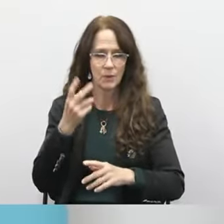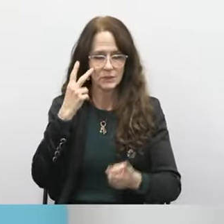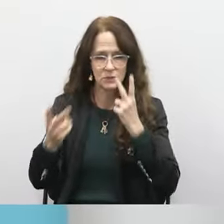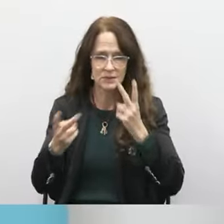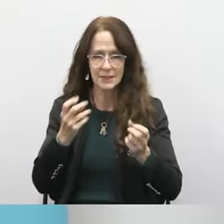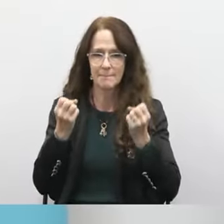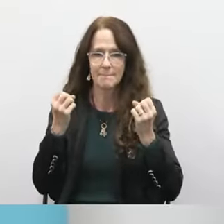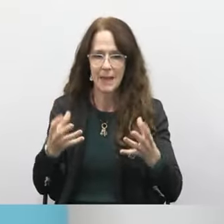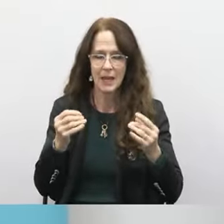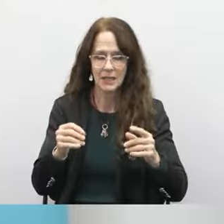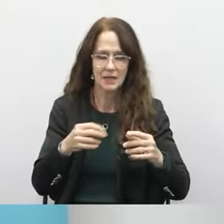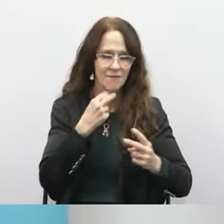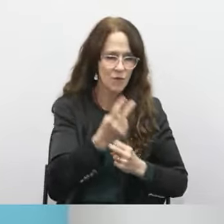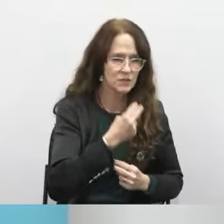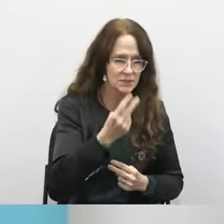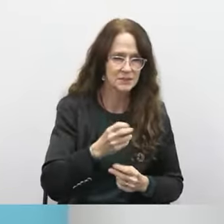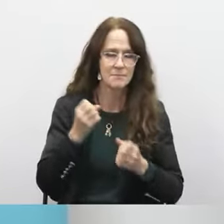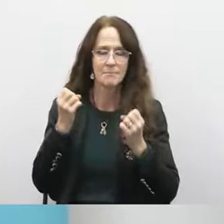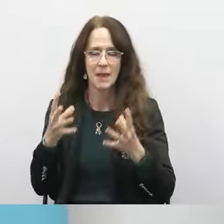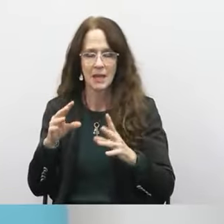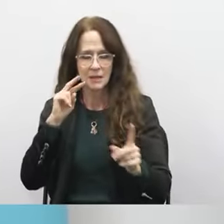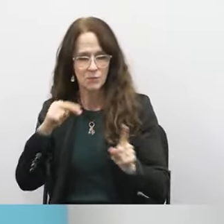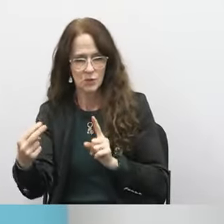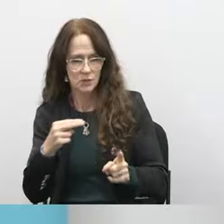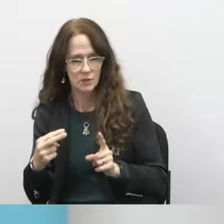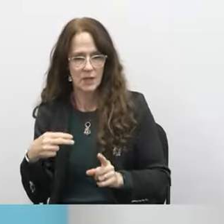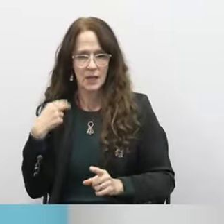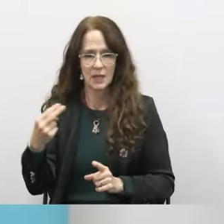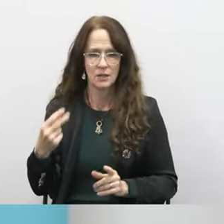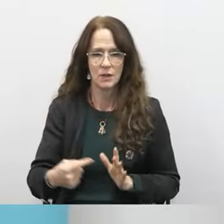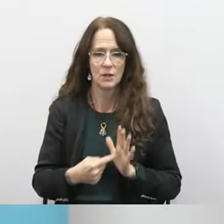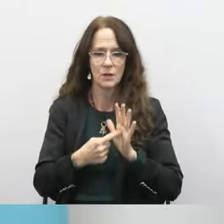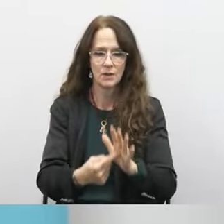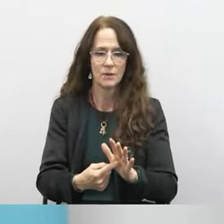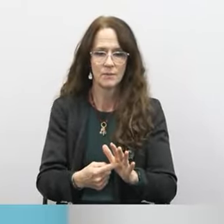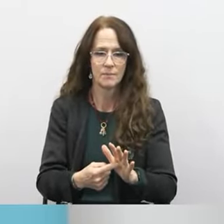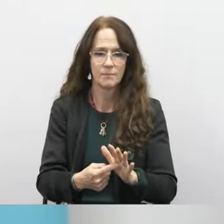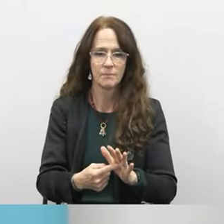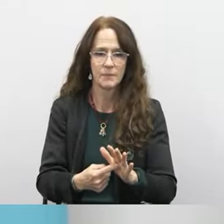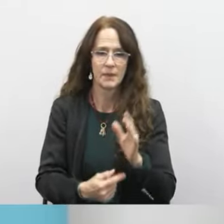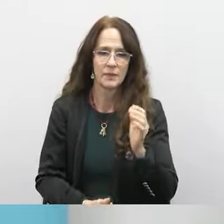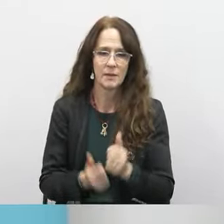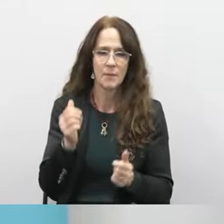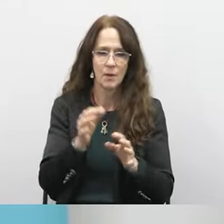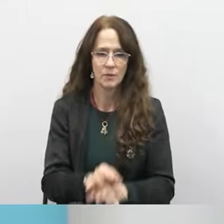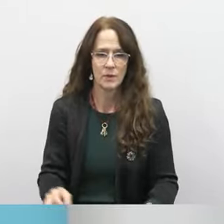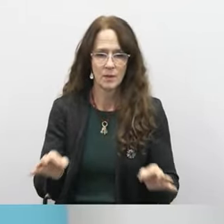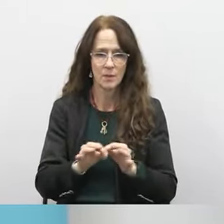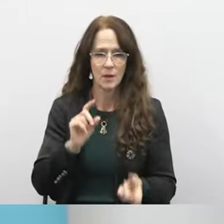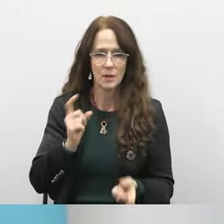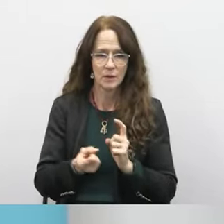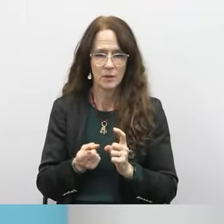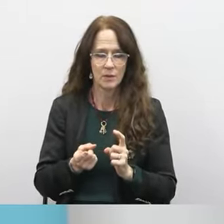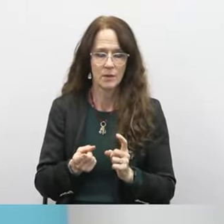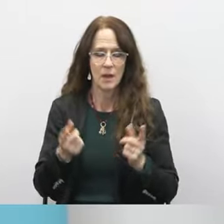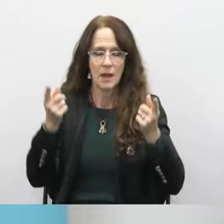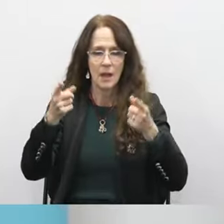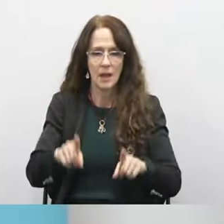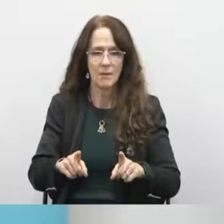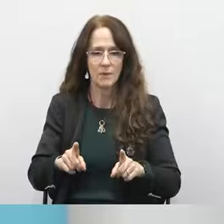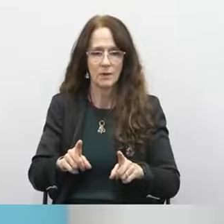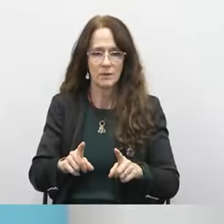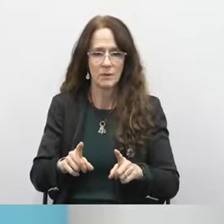and perspectives. History has shown us the most important changes have often come from